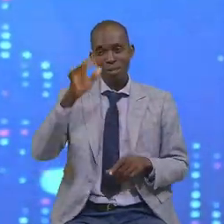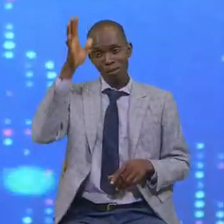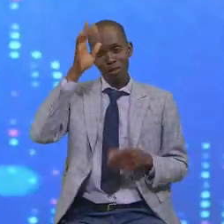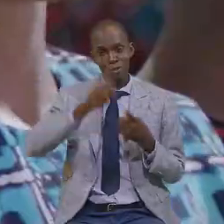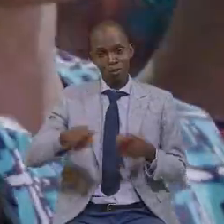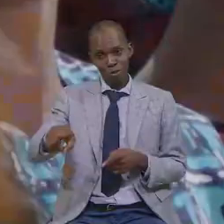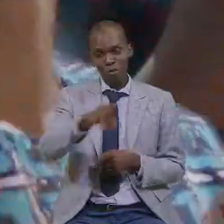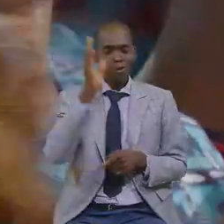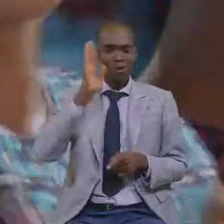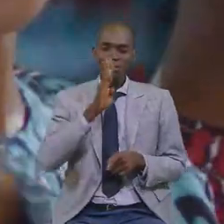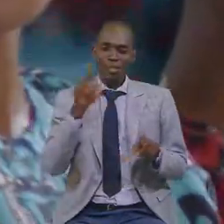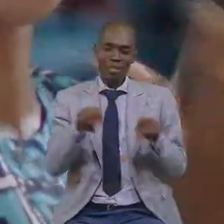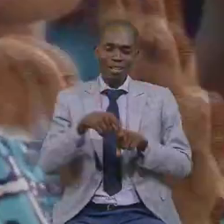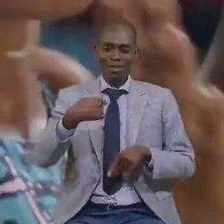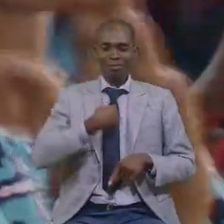like me.